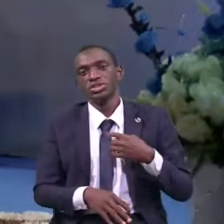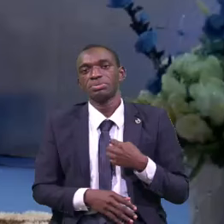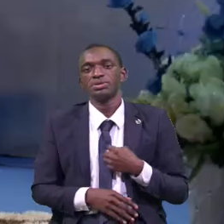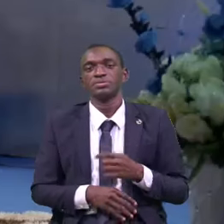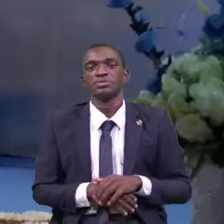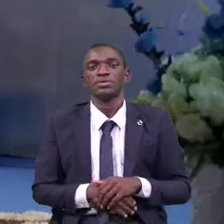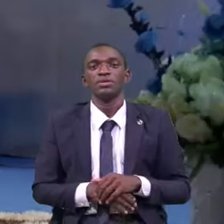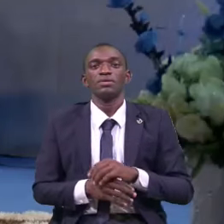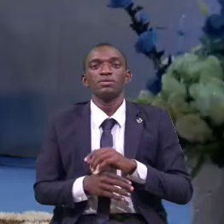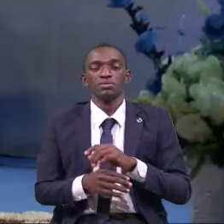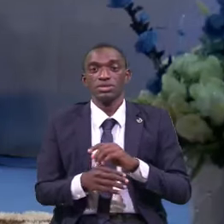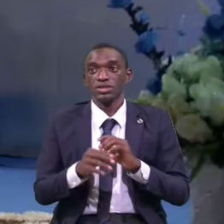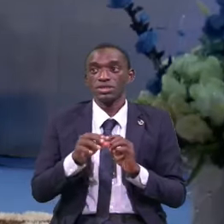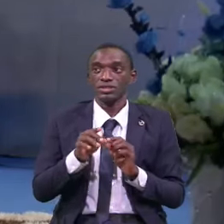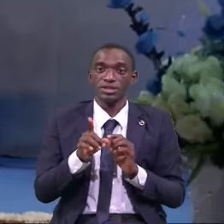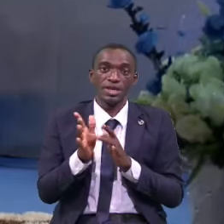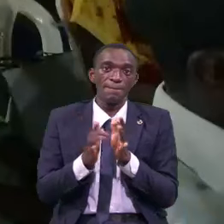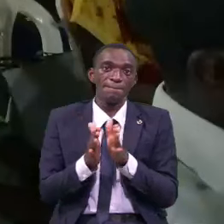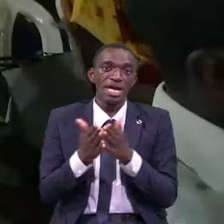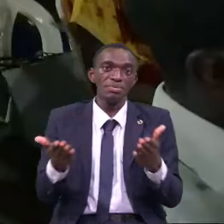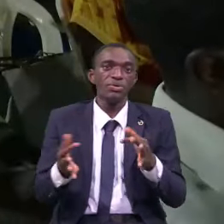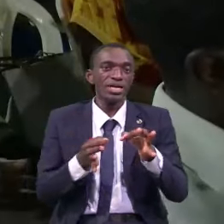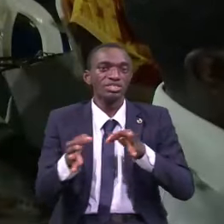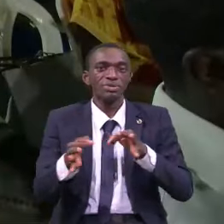It tells us in Isaiah chapter 1,